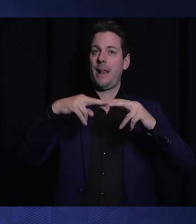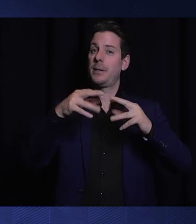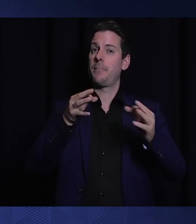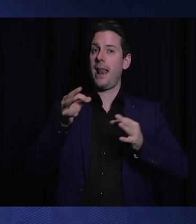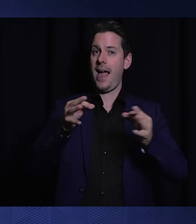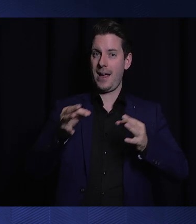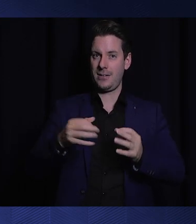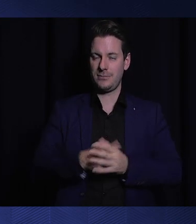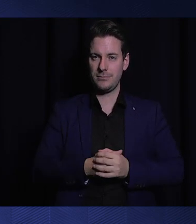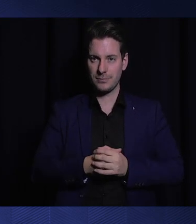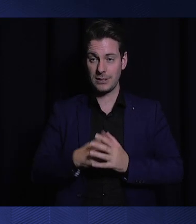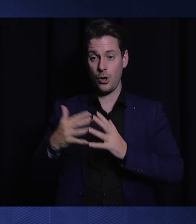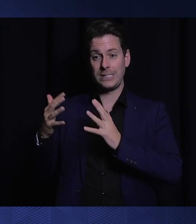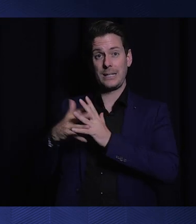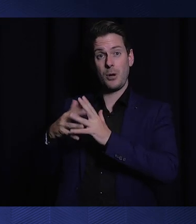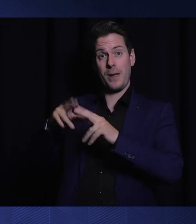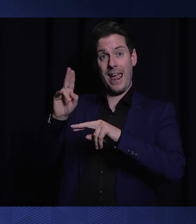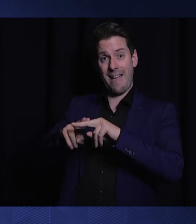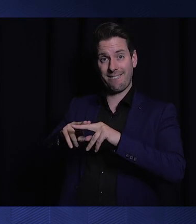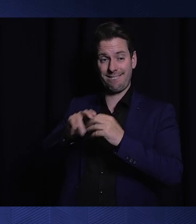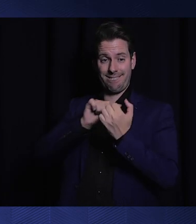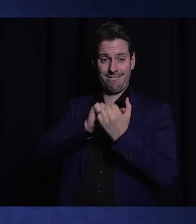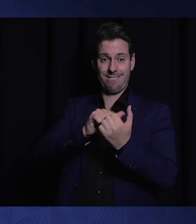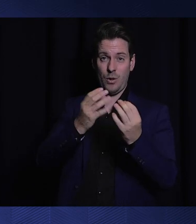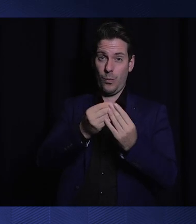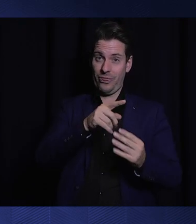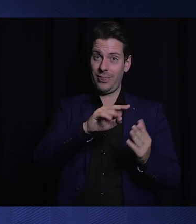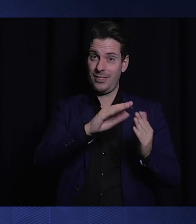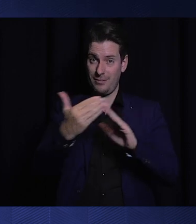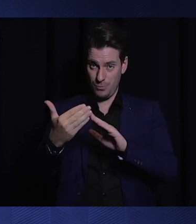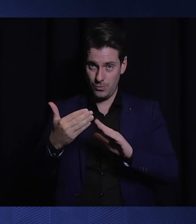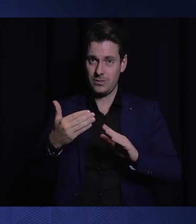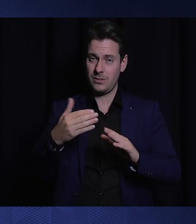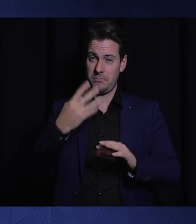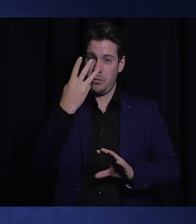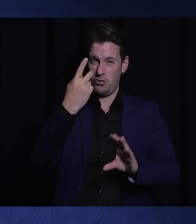WWF working with the District of Nadula for about 3 years to